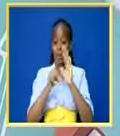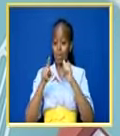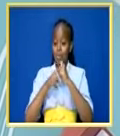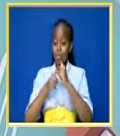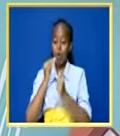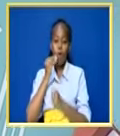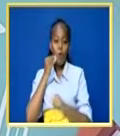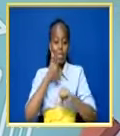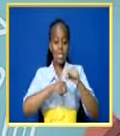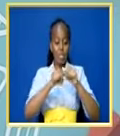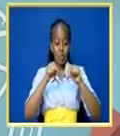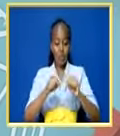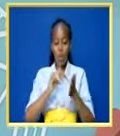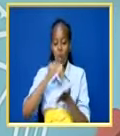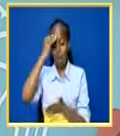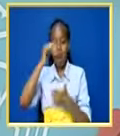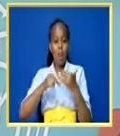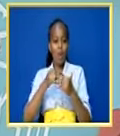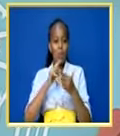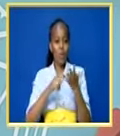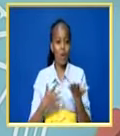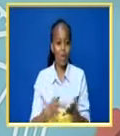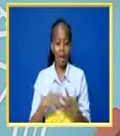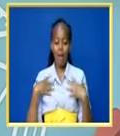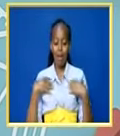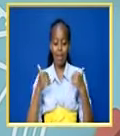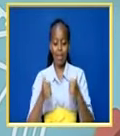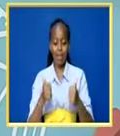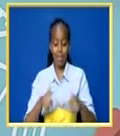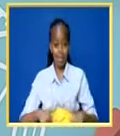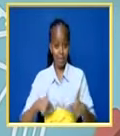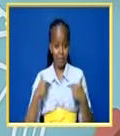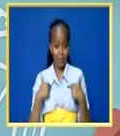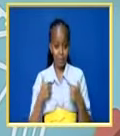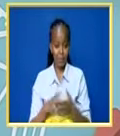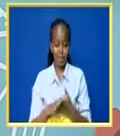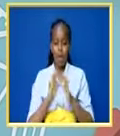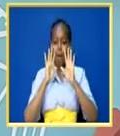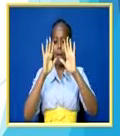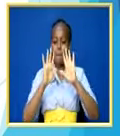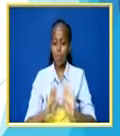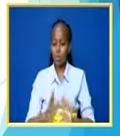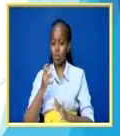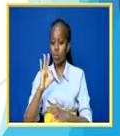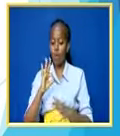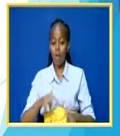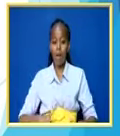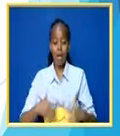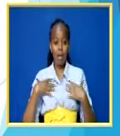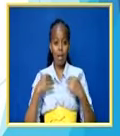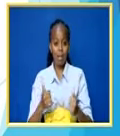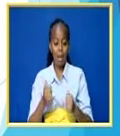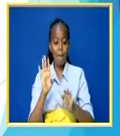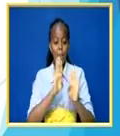Science. Today we shall be learning about healthy living. Importance of healthy habits